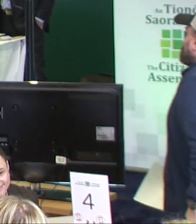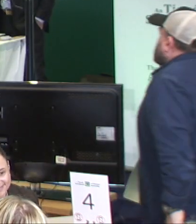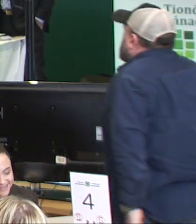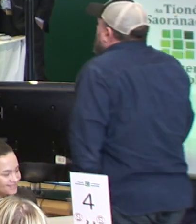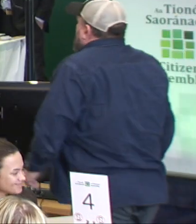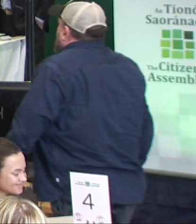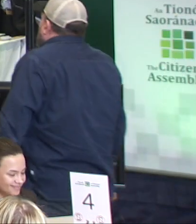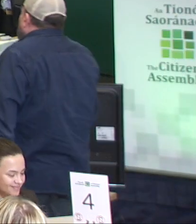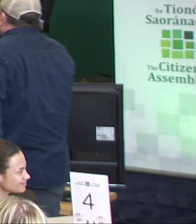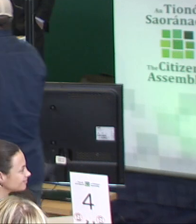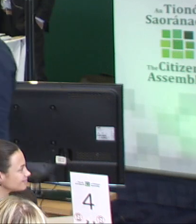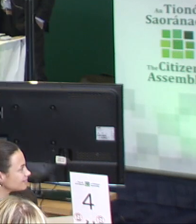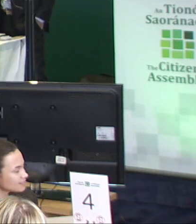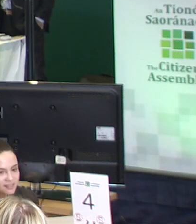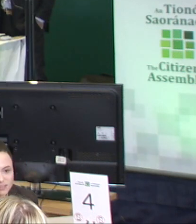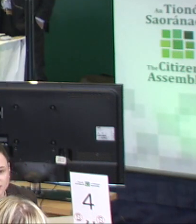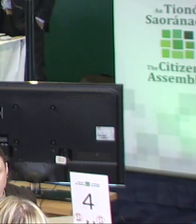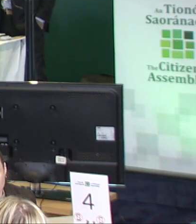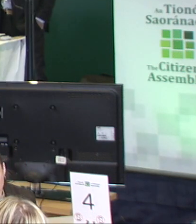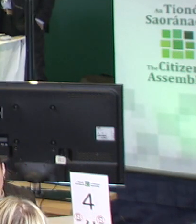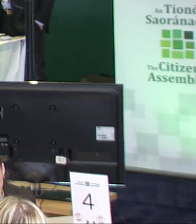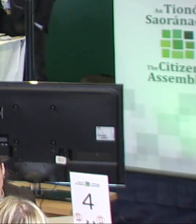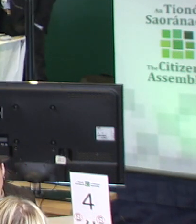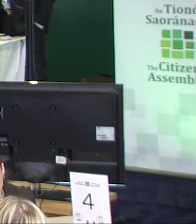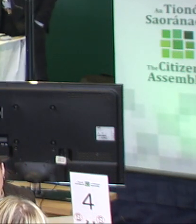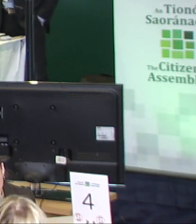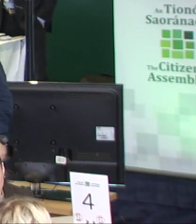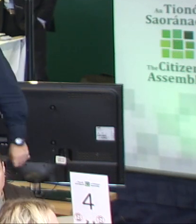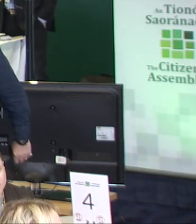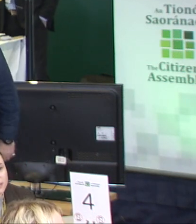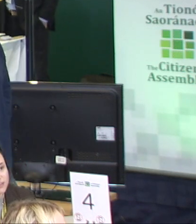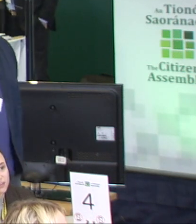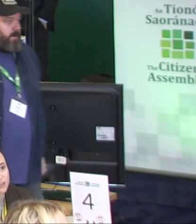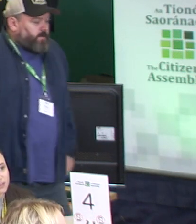Jesse and Marcus, can I just check if you have had a chance to cast your own ballot? You're okay.